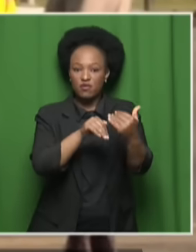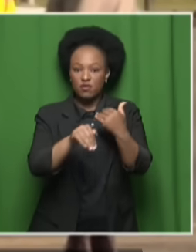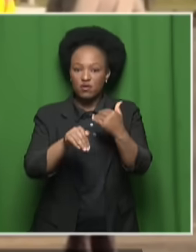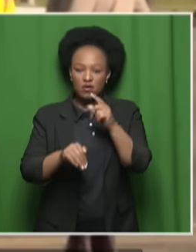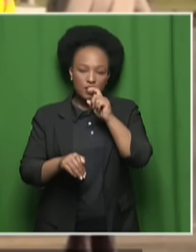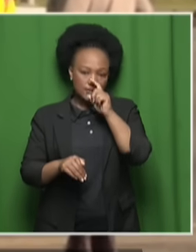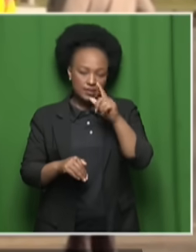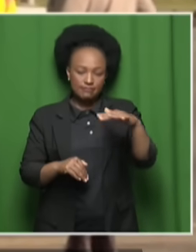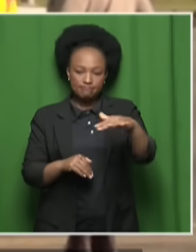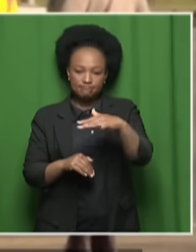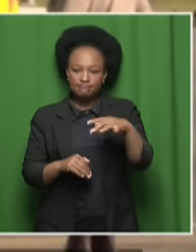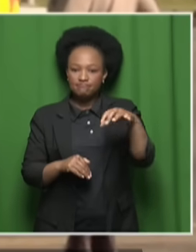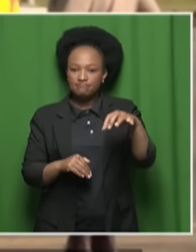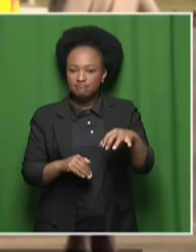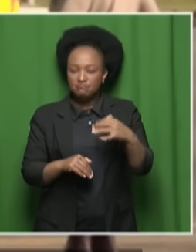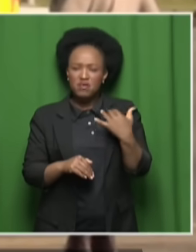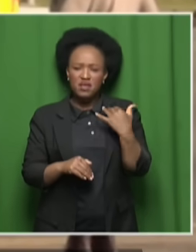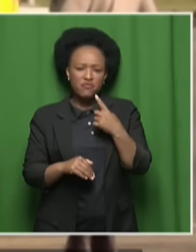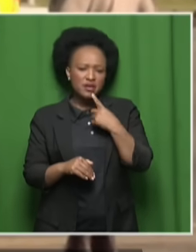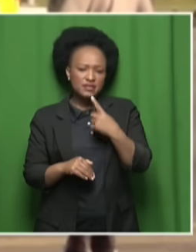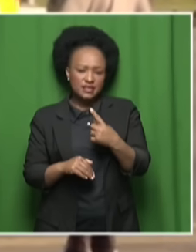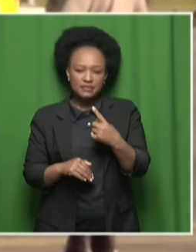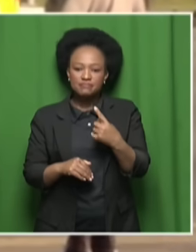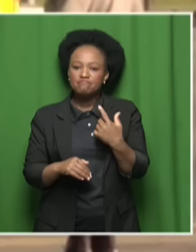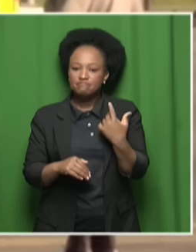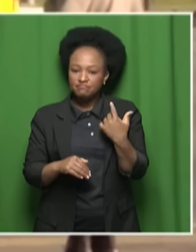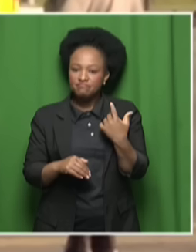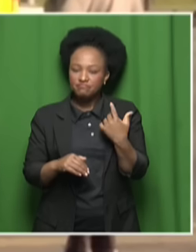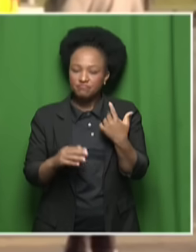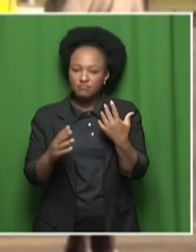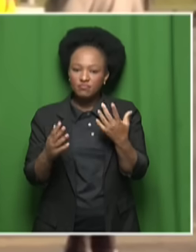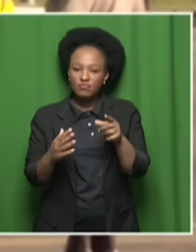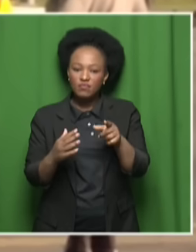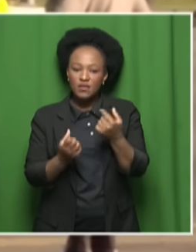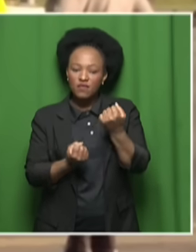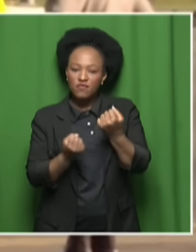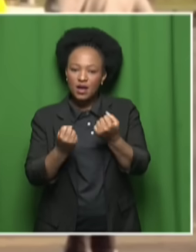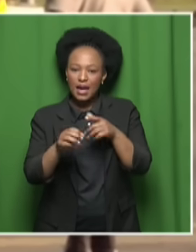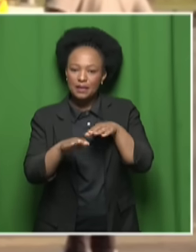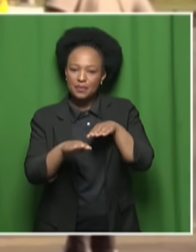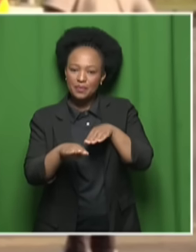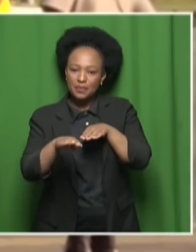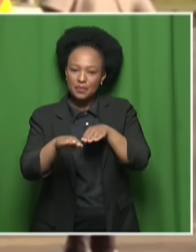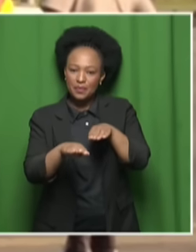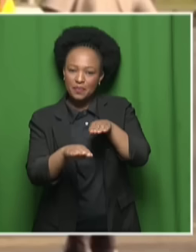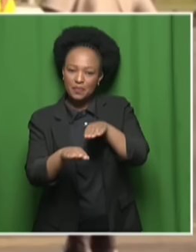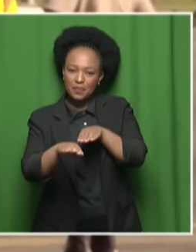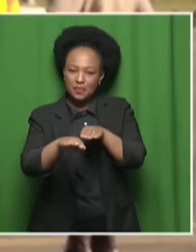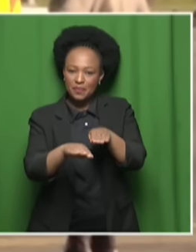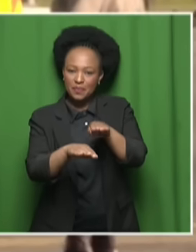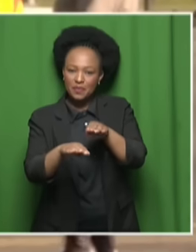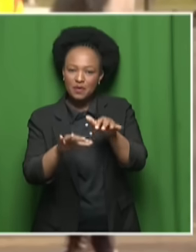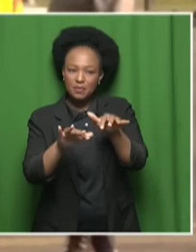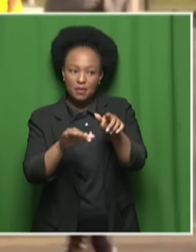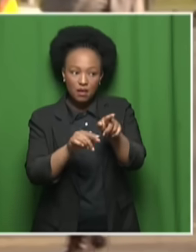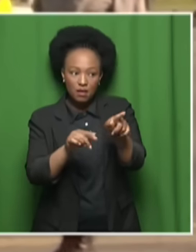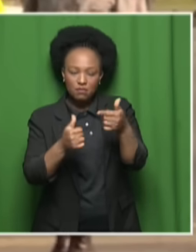Sandton. As I've mentioned, well, earlier on, we saw a motorcade ferrying delegates